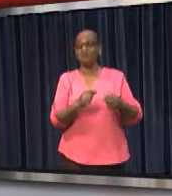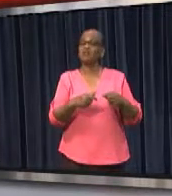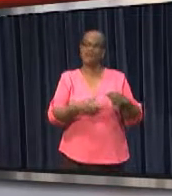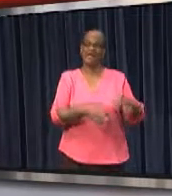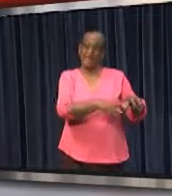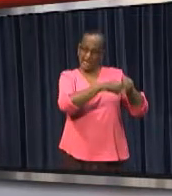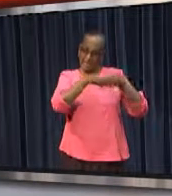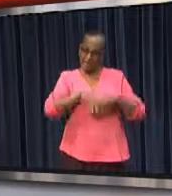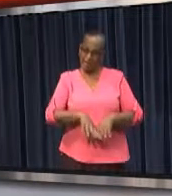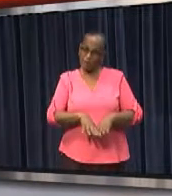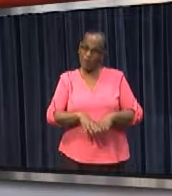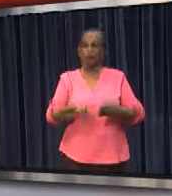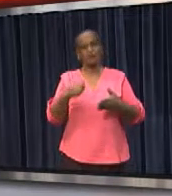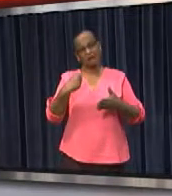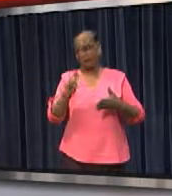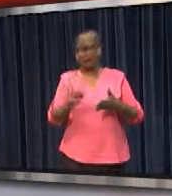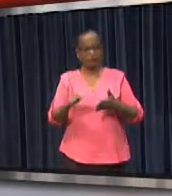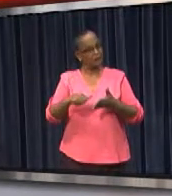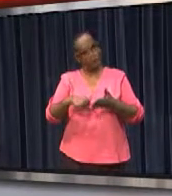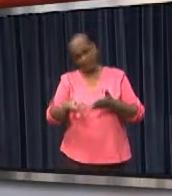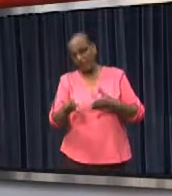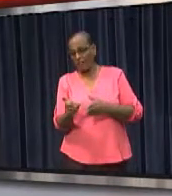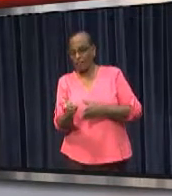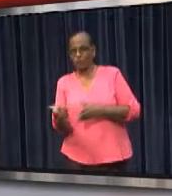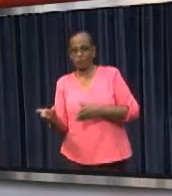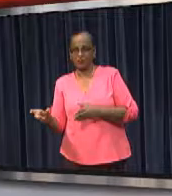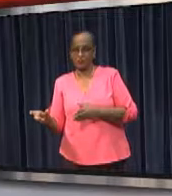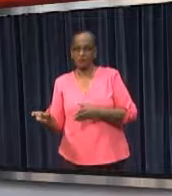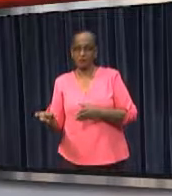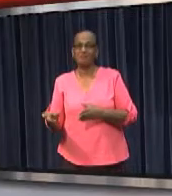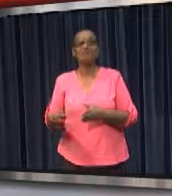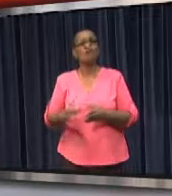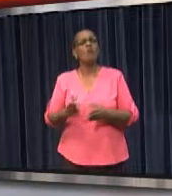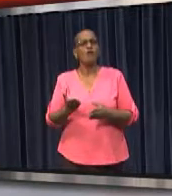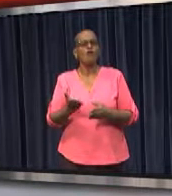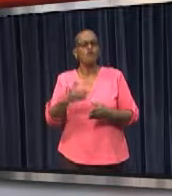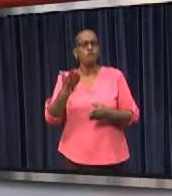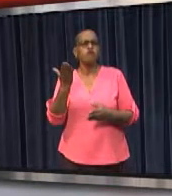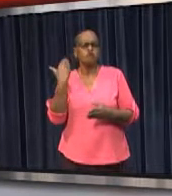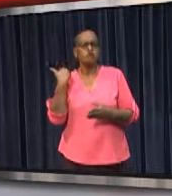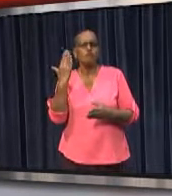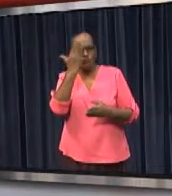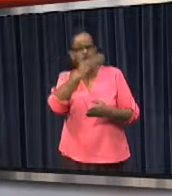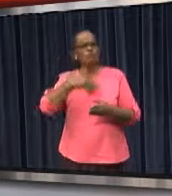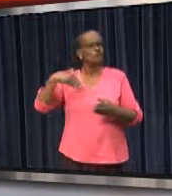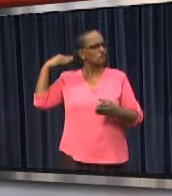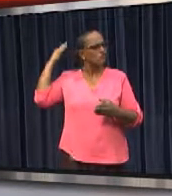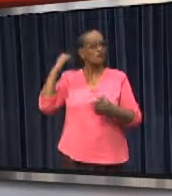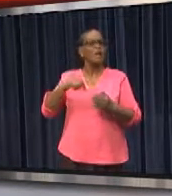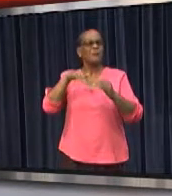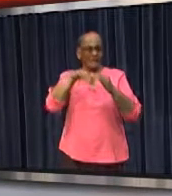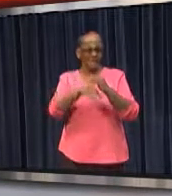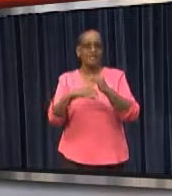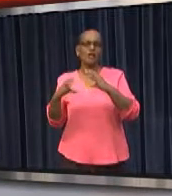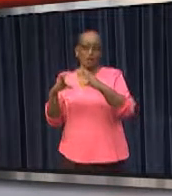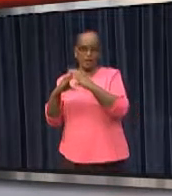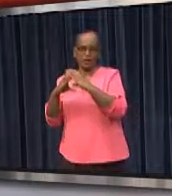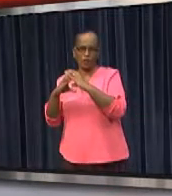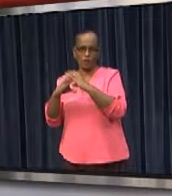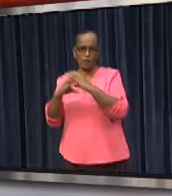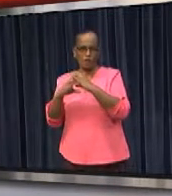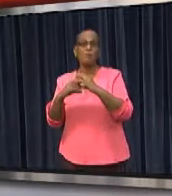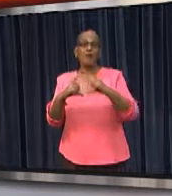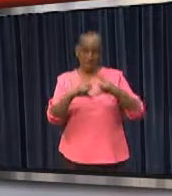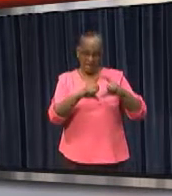of CARICOM, for example, by moving import duties on goods. Even